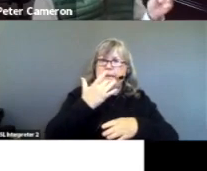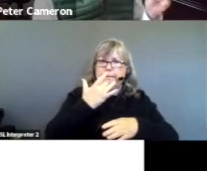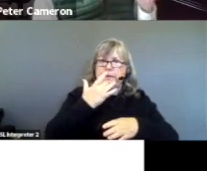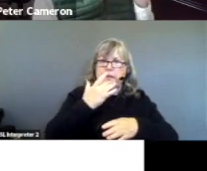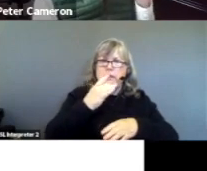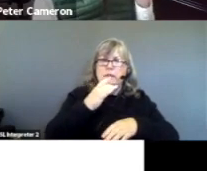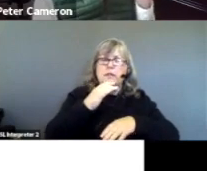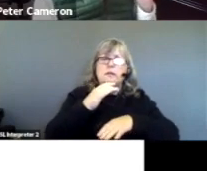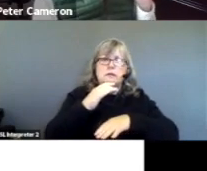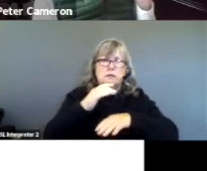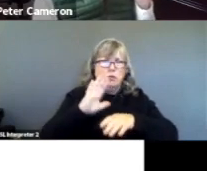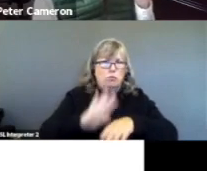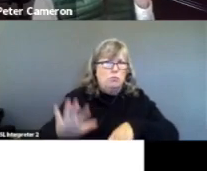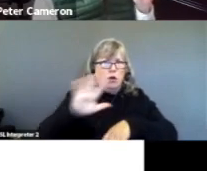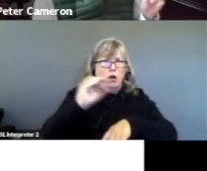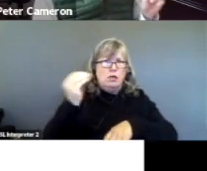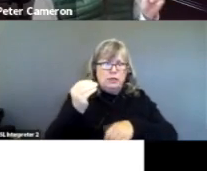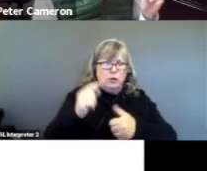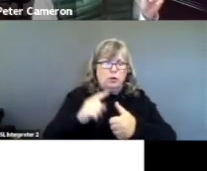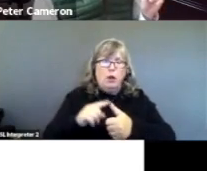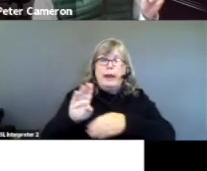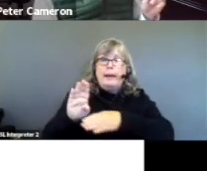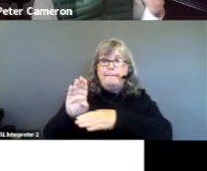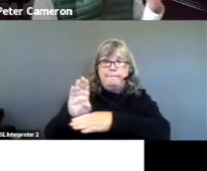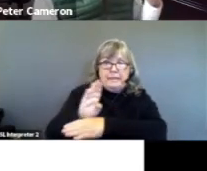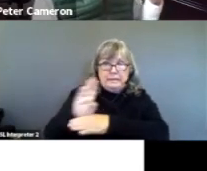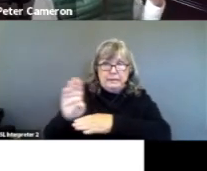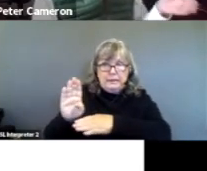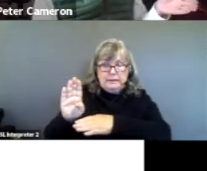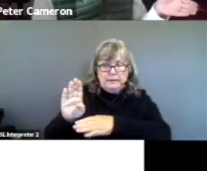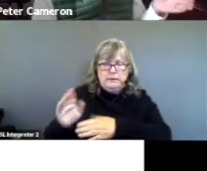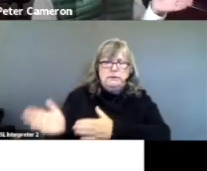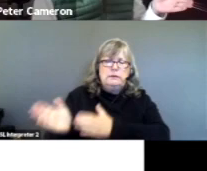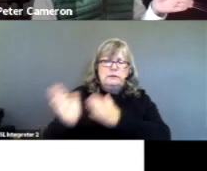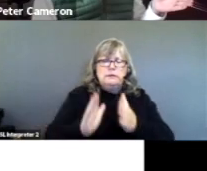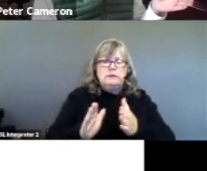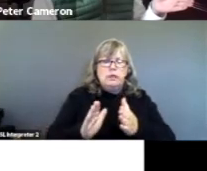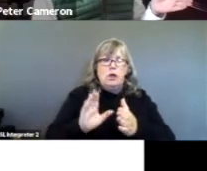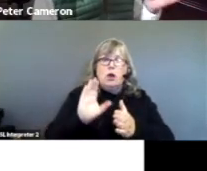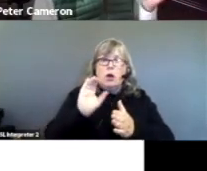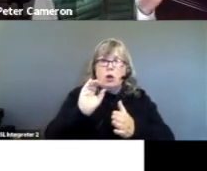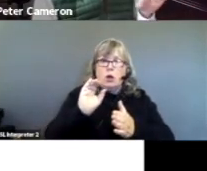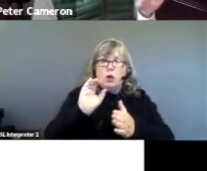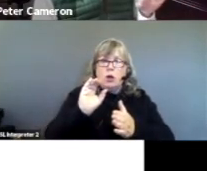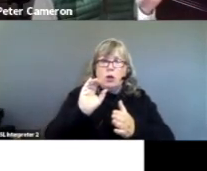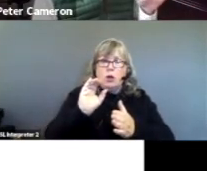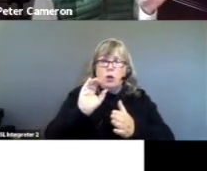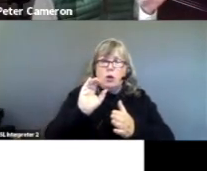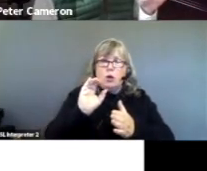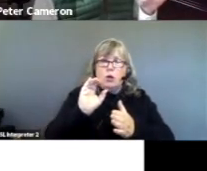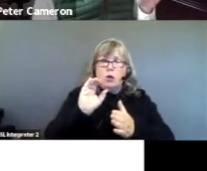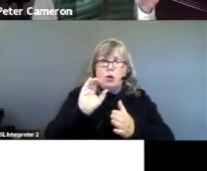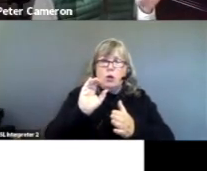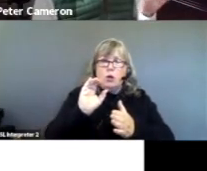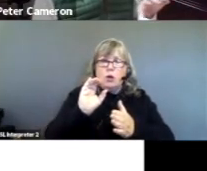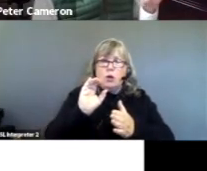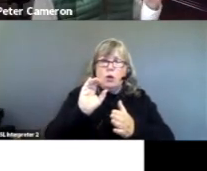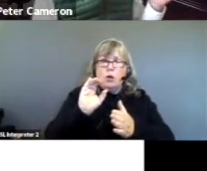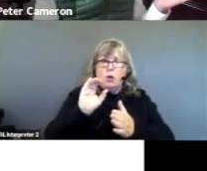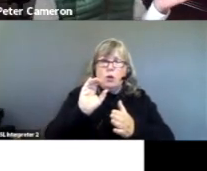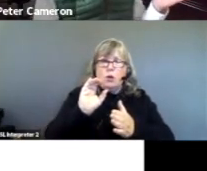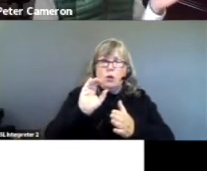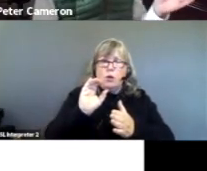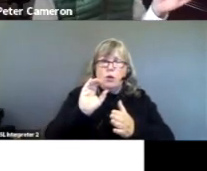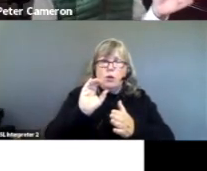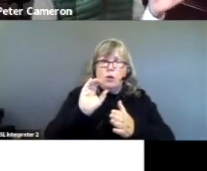business corporations, there are nonprofit corporations, and there are cooperative corporations. And a co-op can actually run